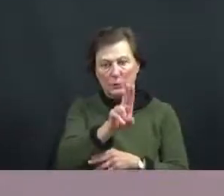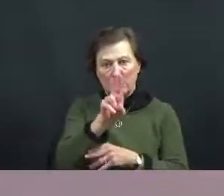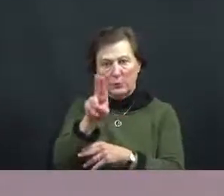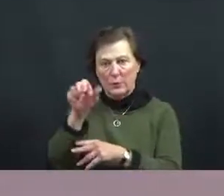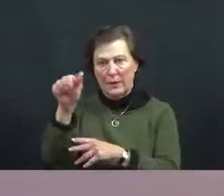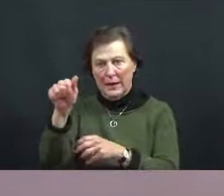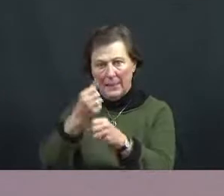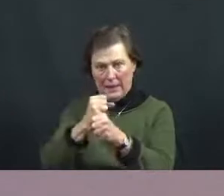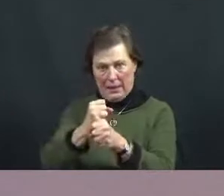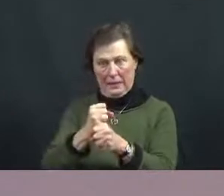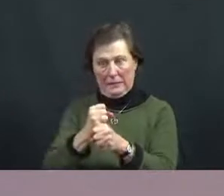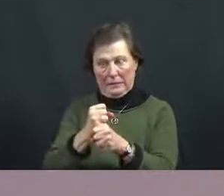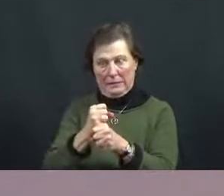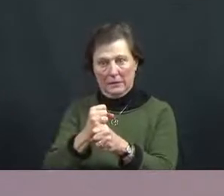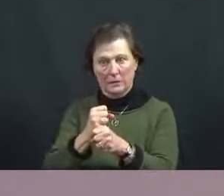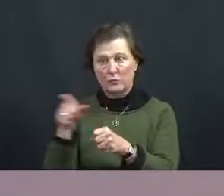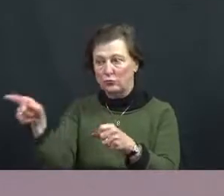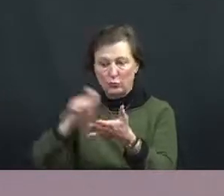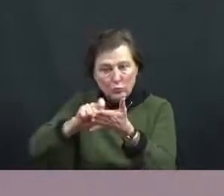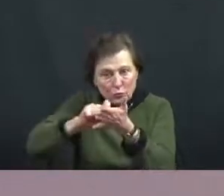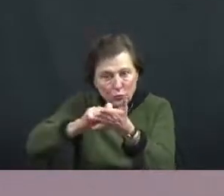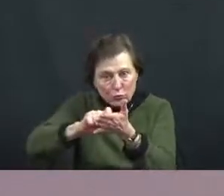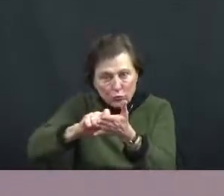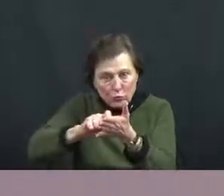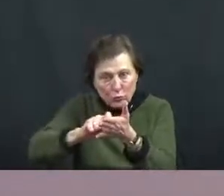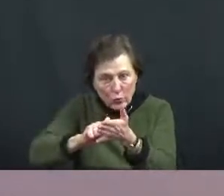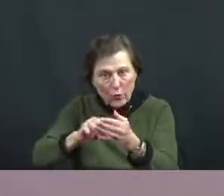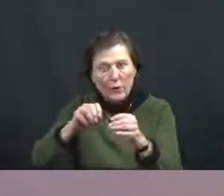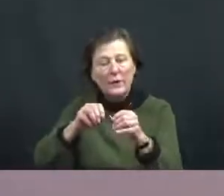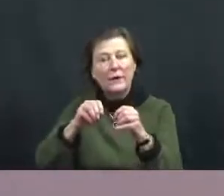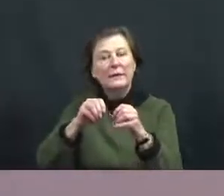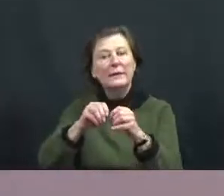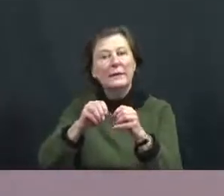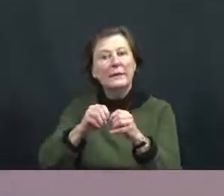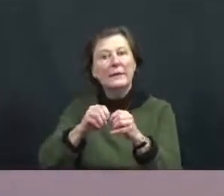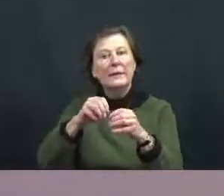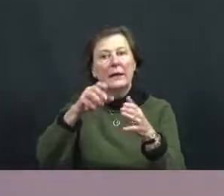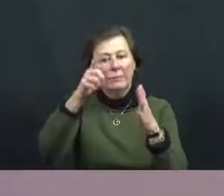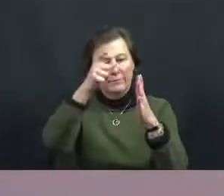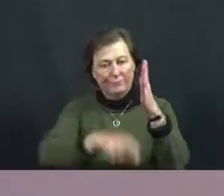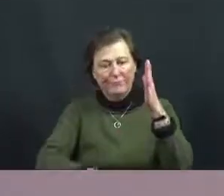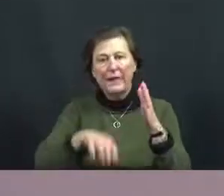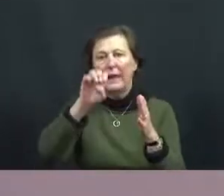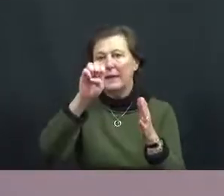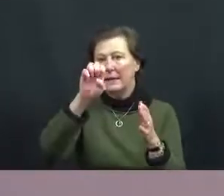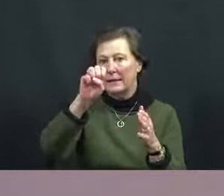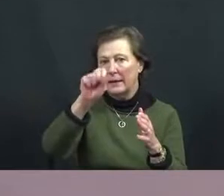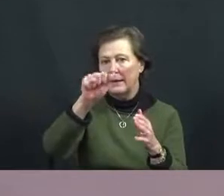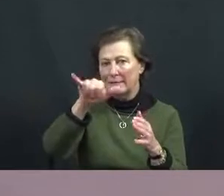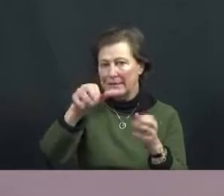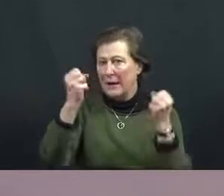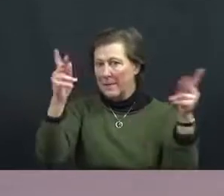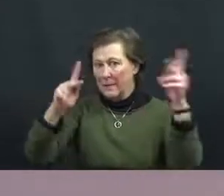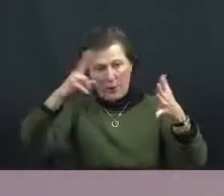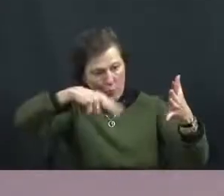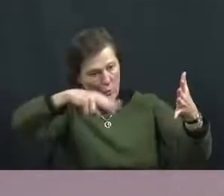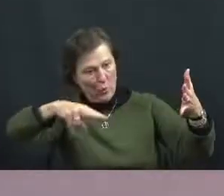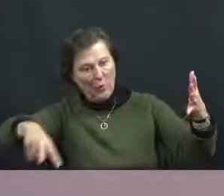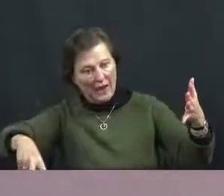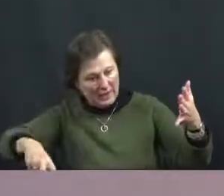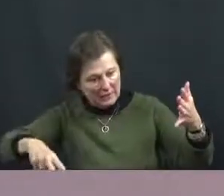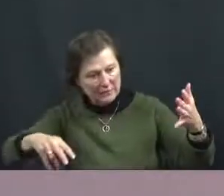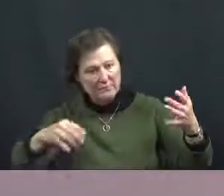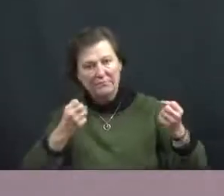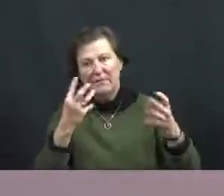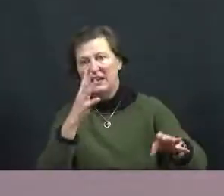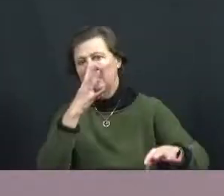was making, and she wrote about it in a widely read essay that was subsequently widely ignored,